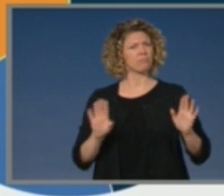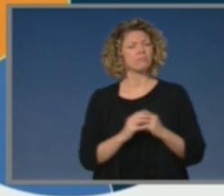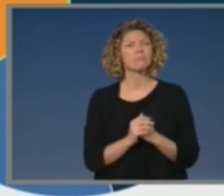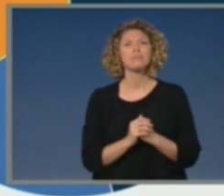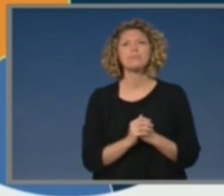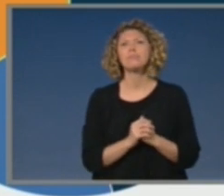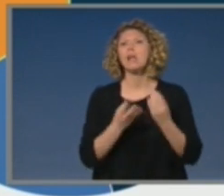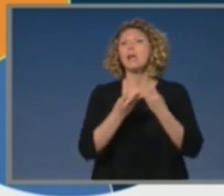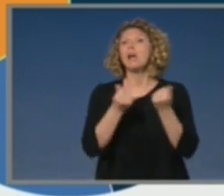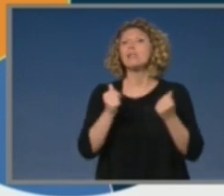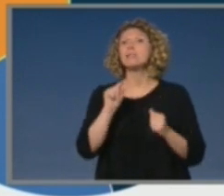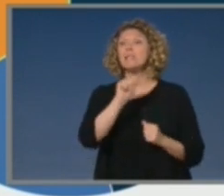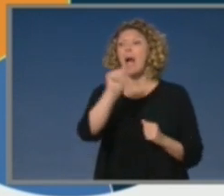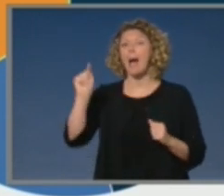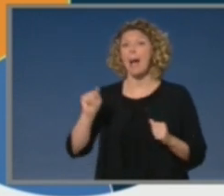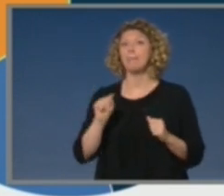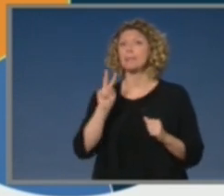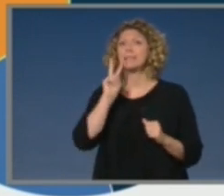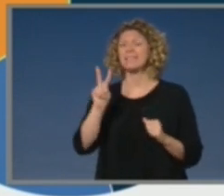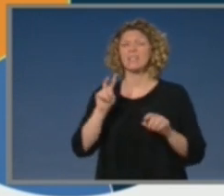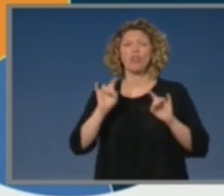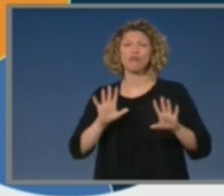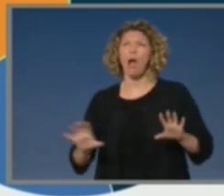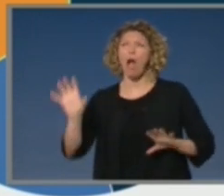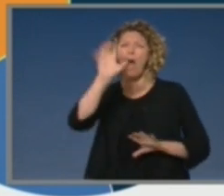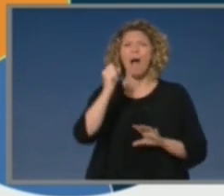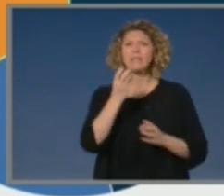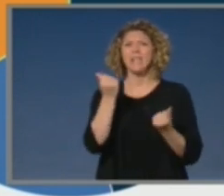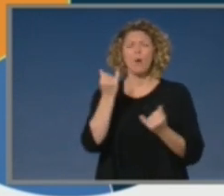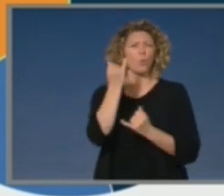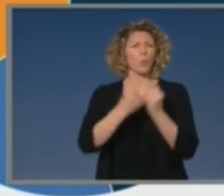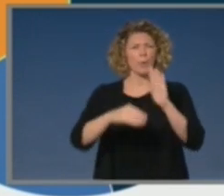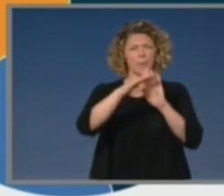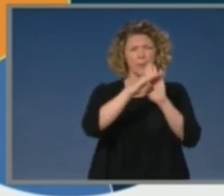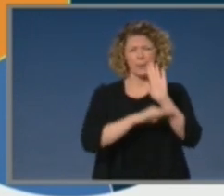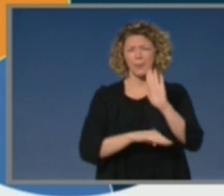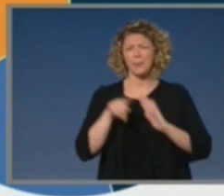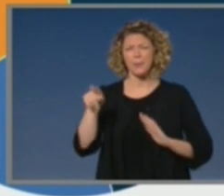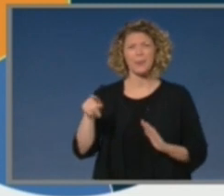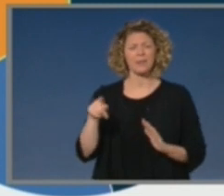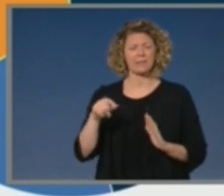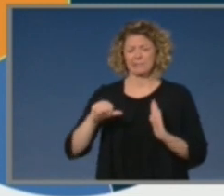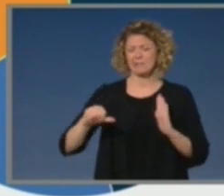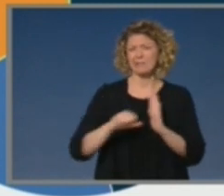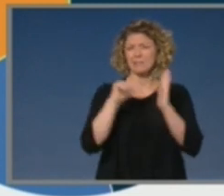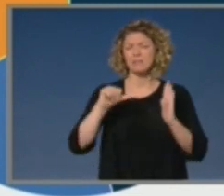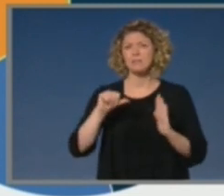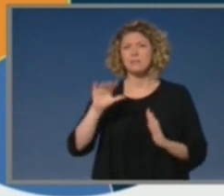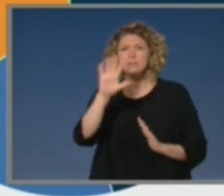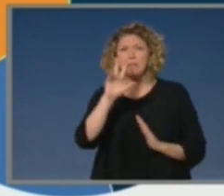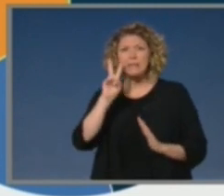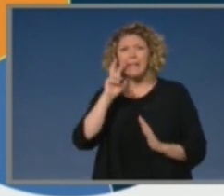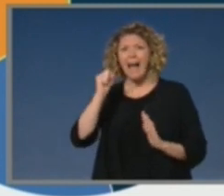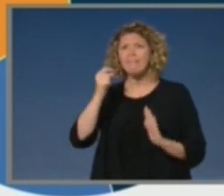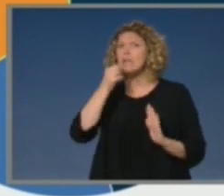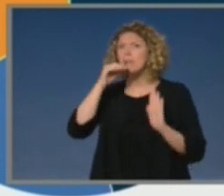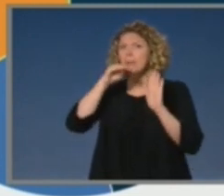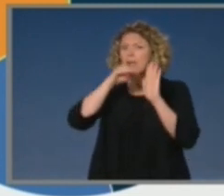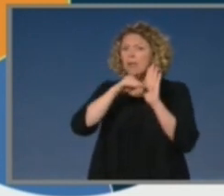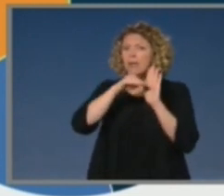great restrictions, you can see that it's some 3 percentage points of that 11% fall. But when you look at